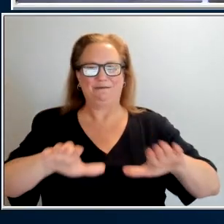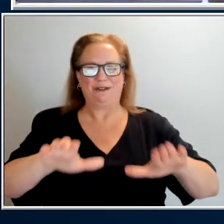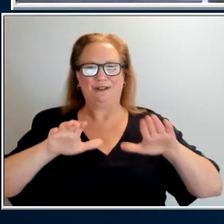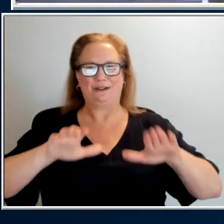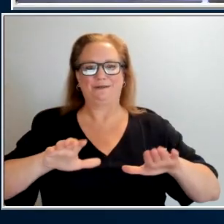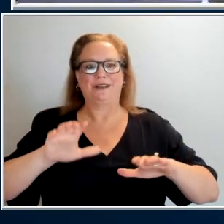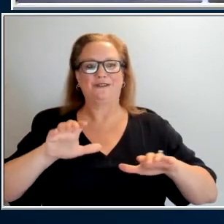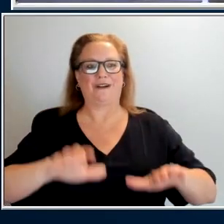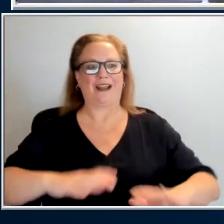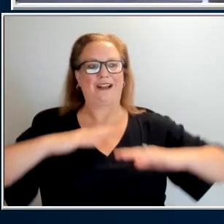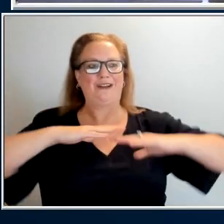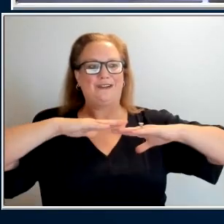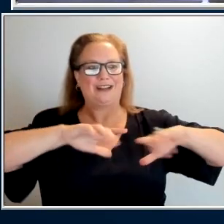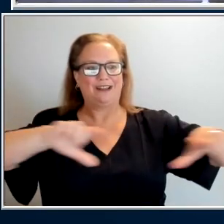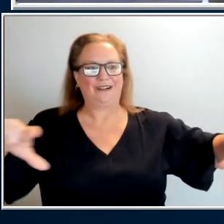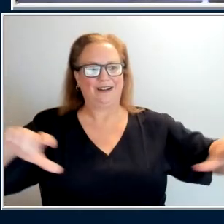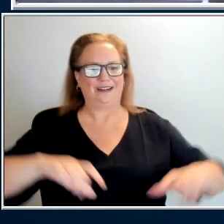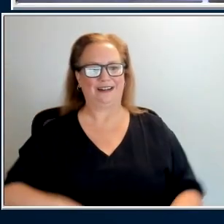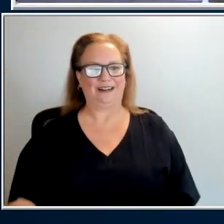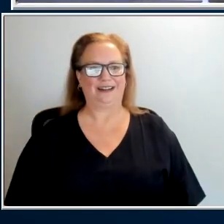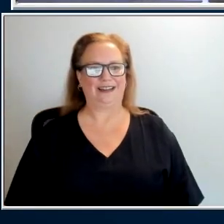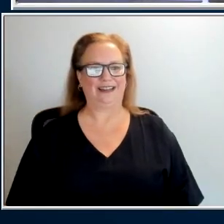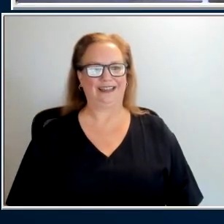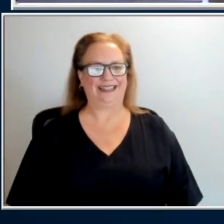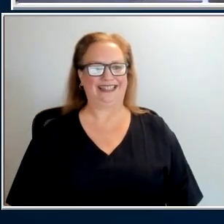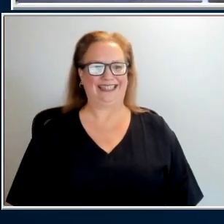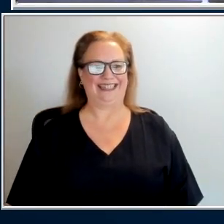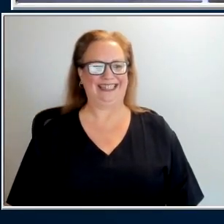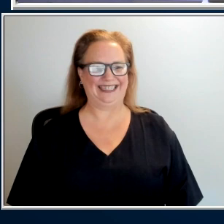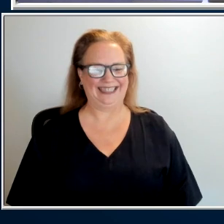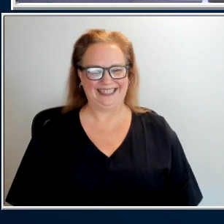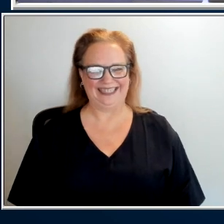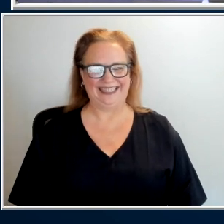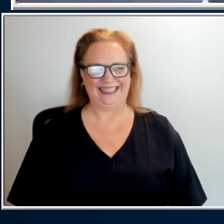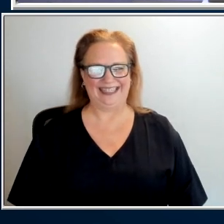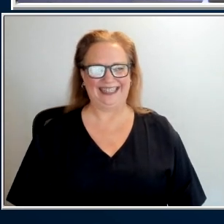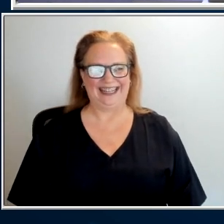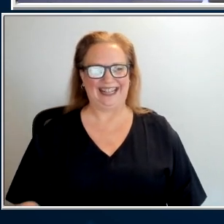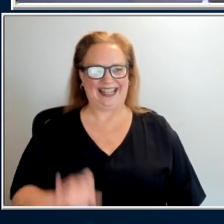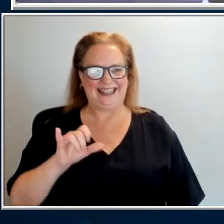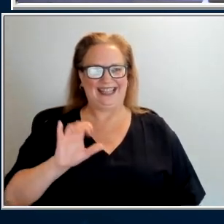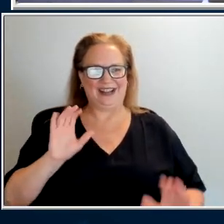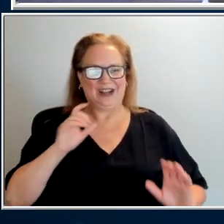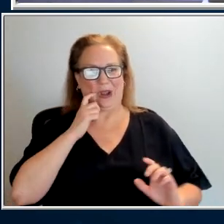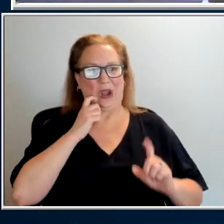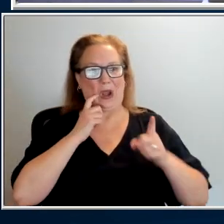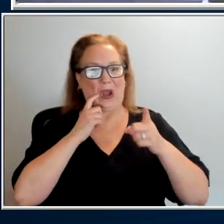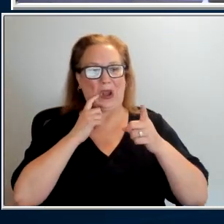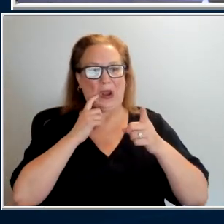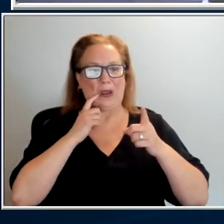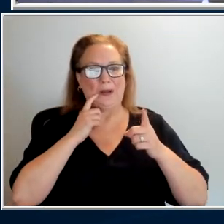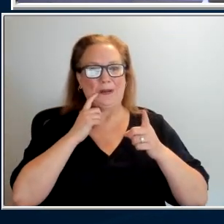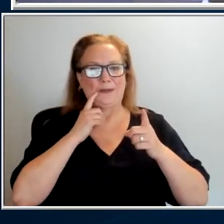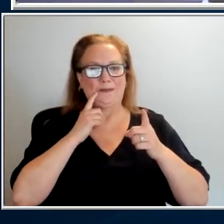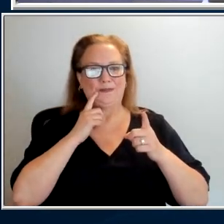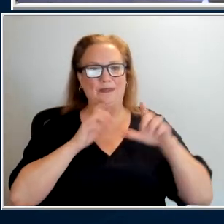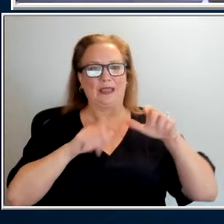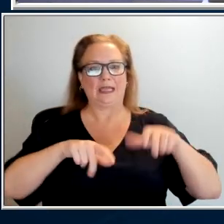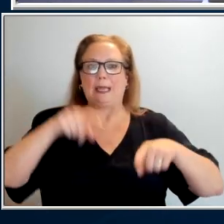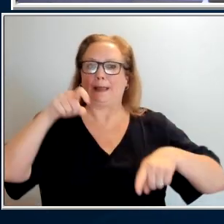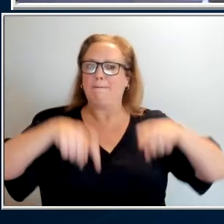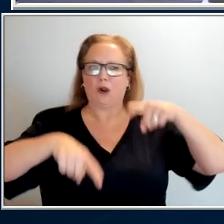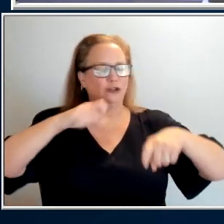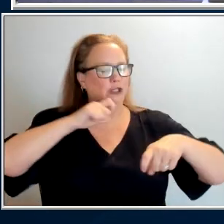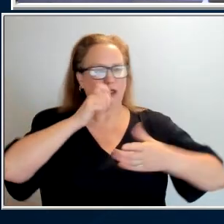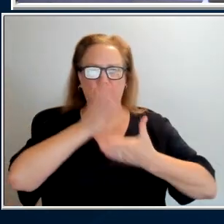countertop. Now, I already did I want you to today. take your arms. Now I want you to reach overhead and back down. Keep marching, because this